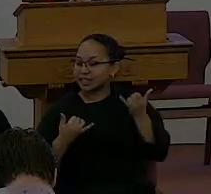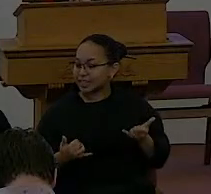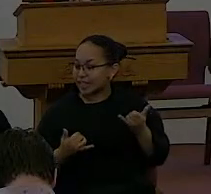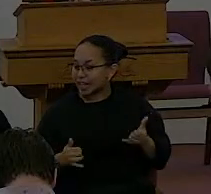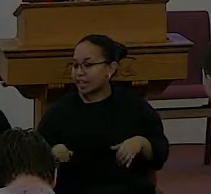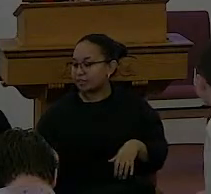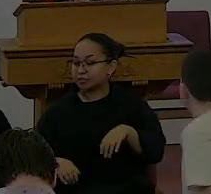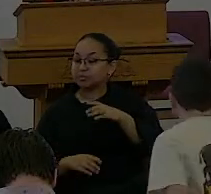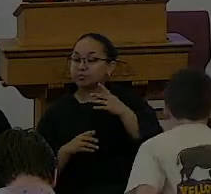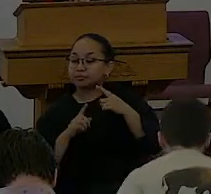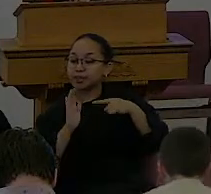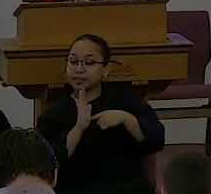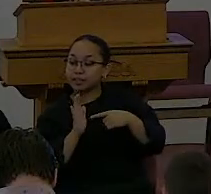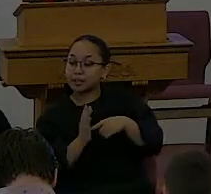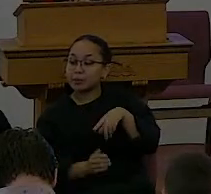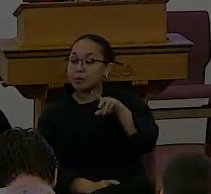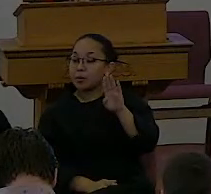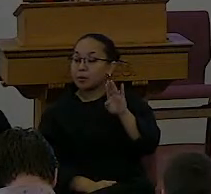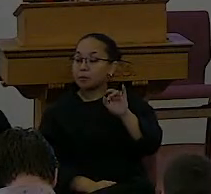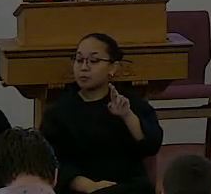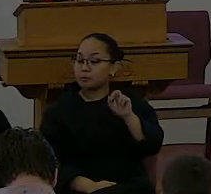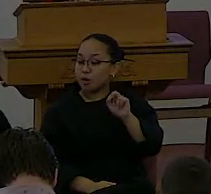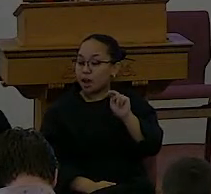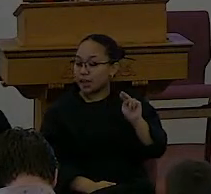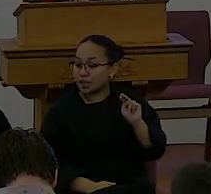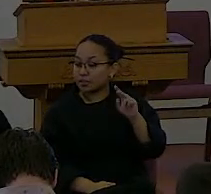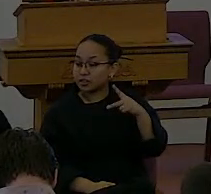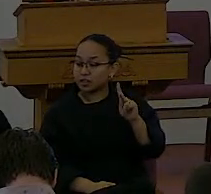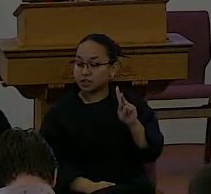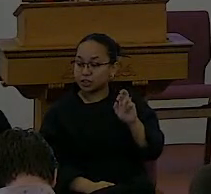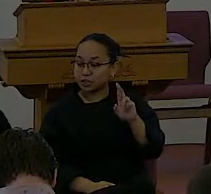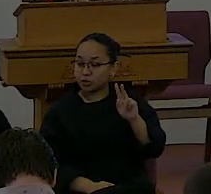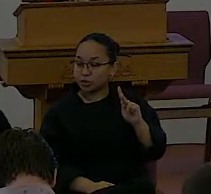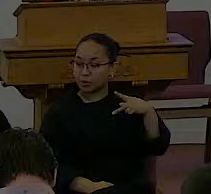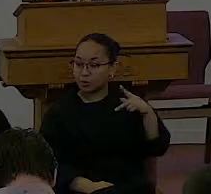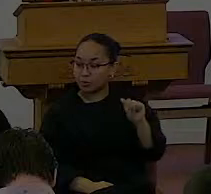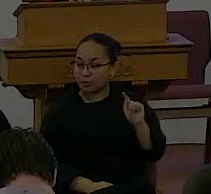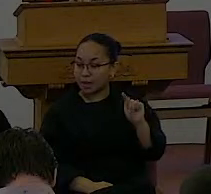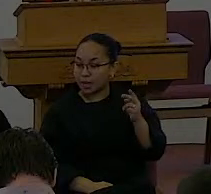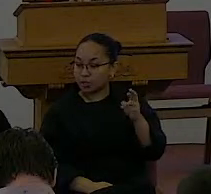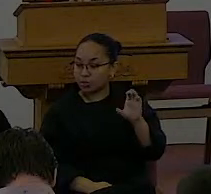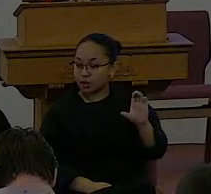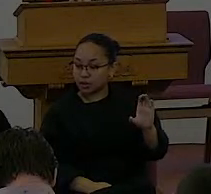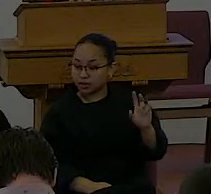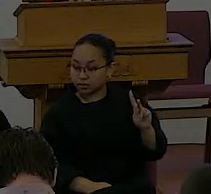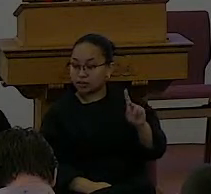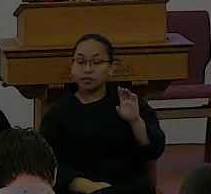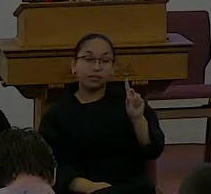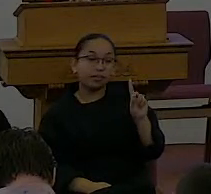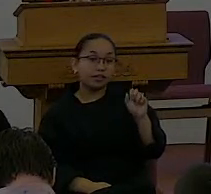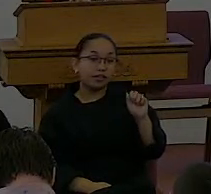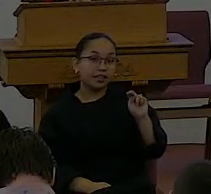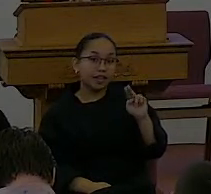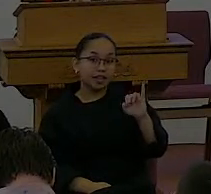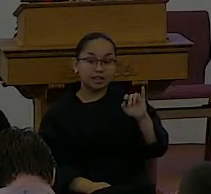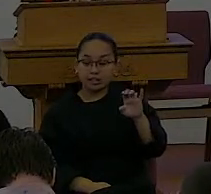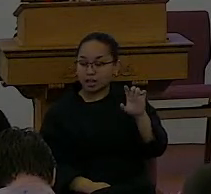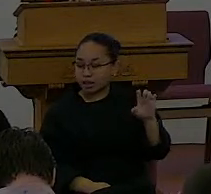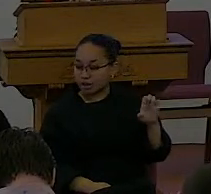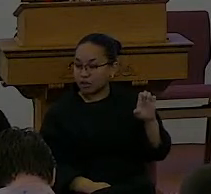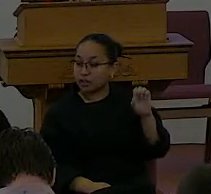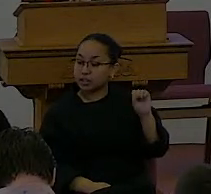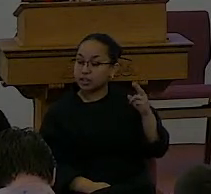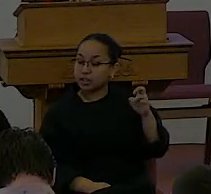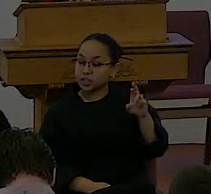Arrhiannon Kirkpatrick, Brian Kirkpatrick, Danielle Shear, and Meg Green. Sarah Pickett is the